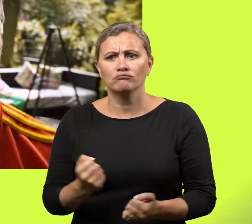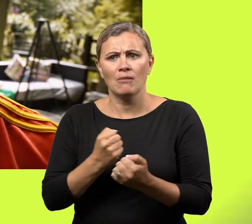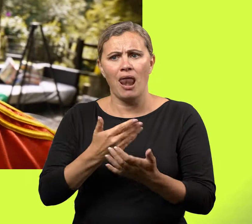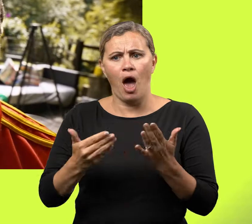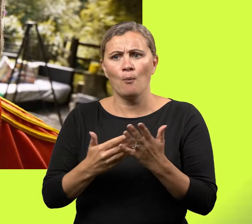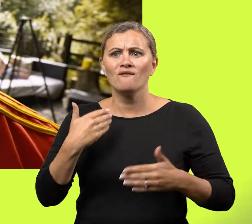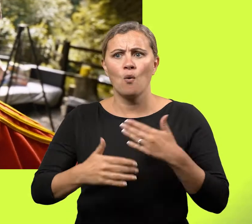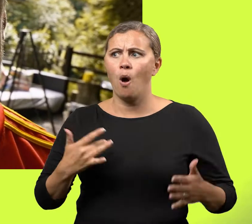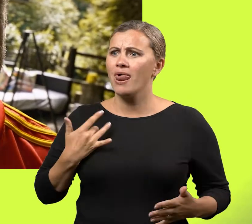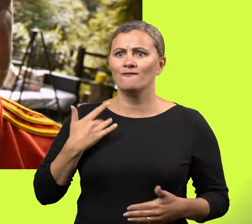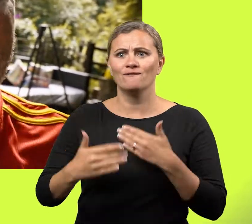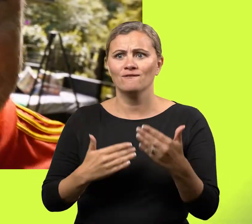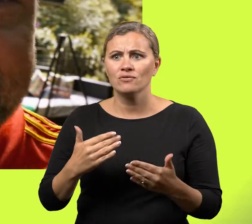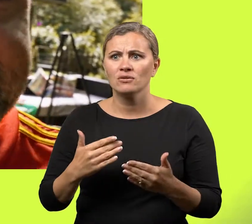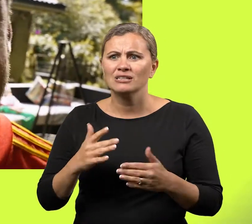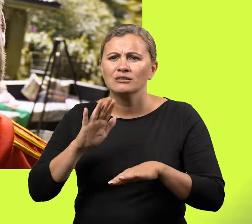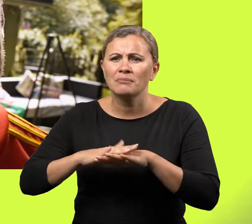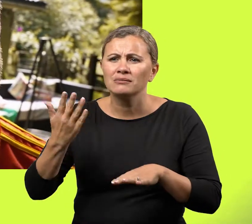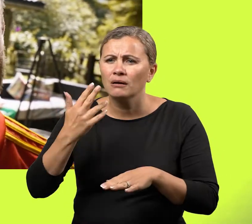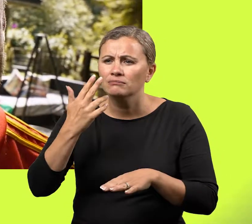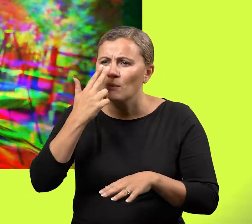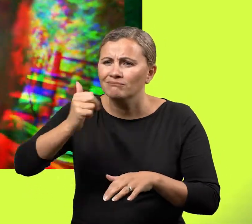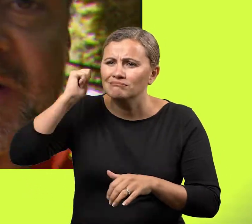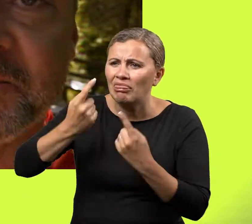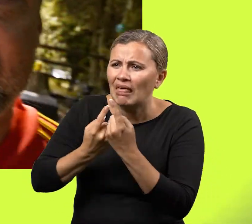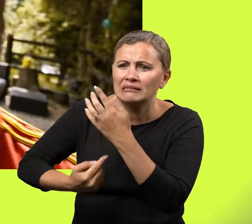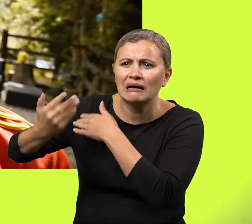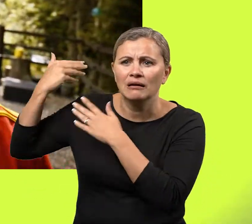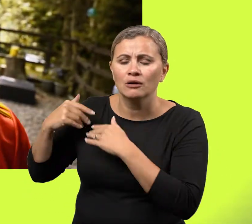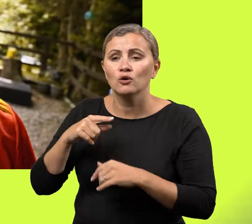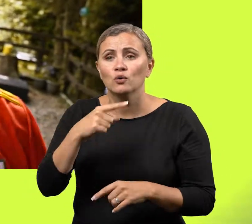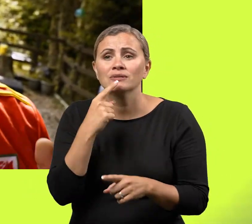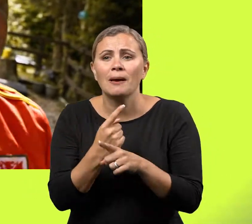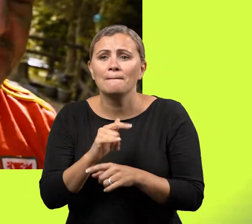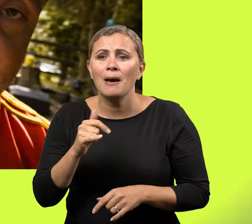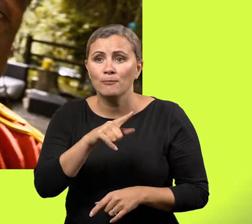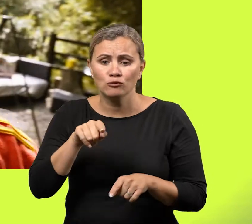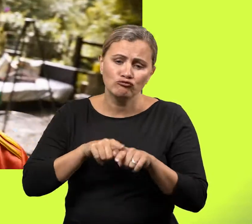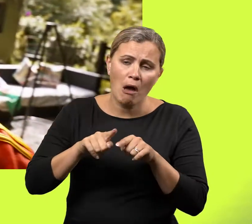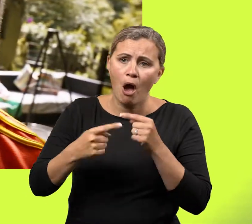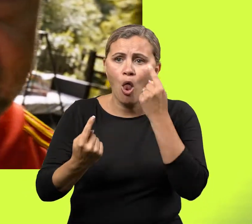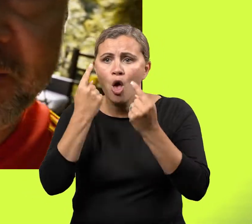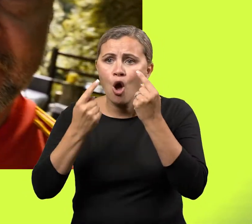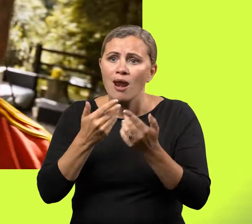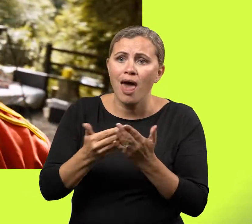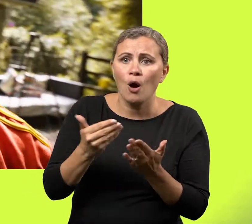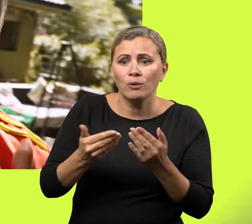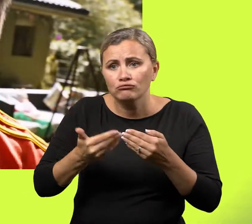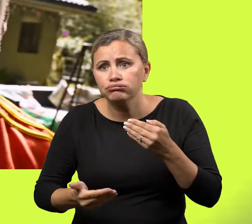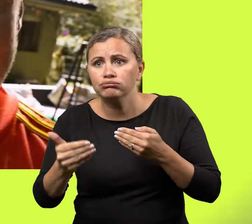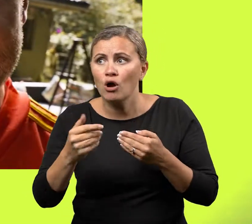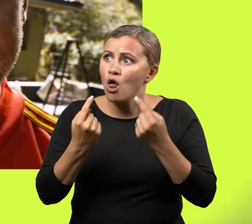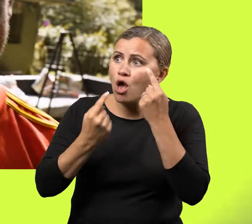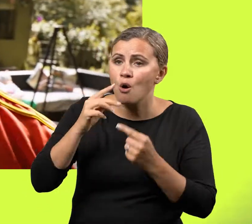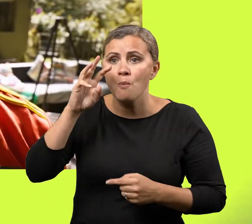language for the living, and not for the dinosaurs stuck in the past. You said maybe you should try learning the language. To